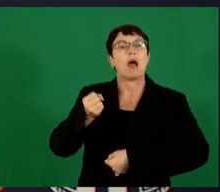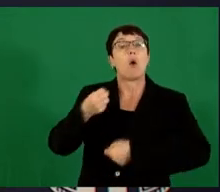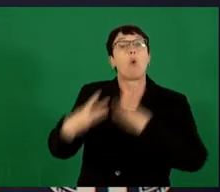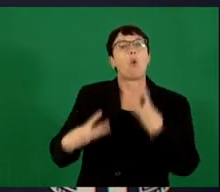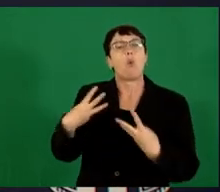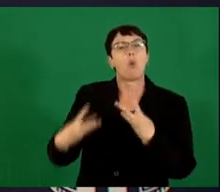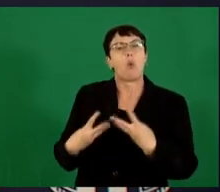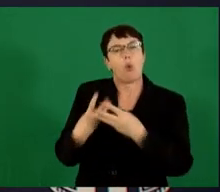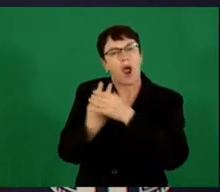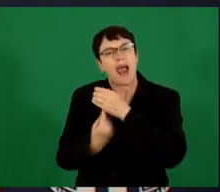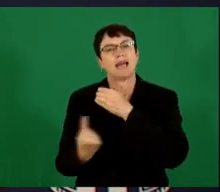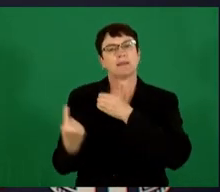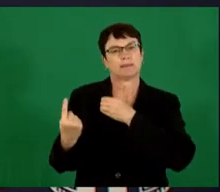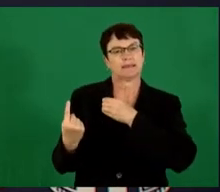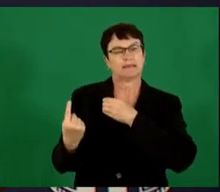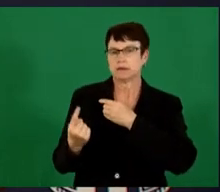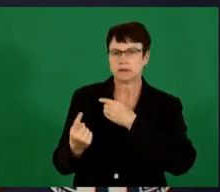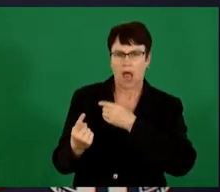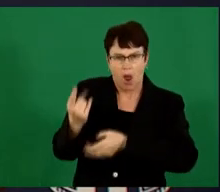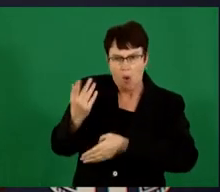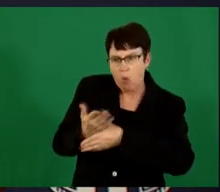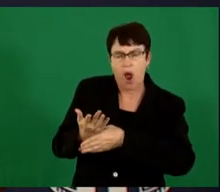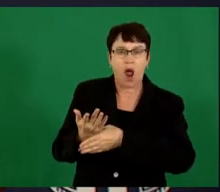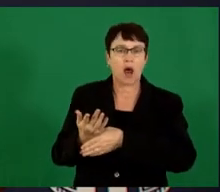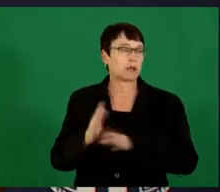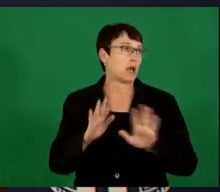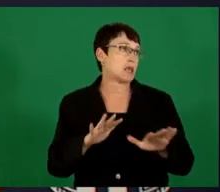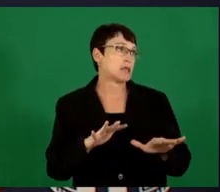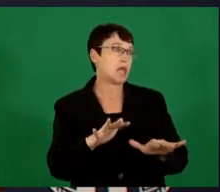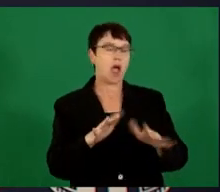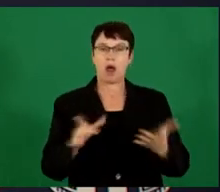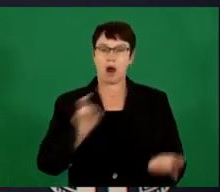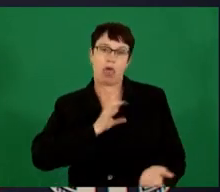fear, favor, or prejudice.